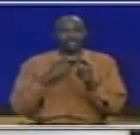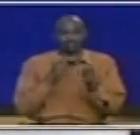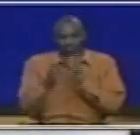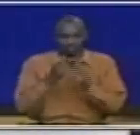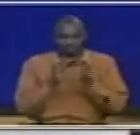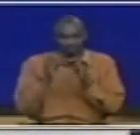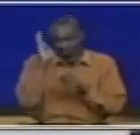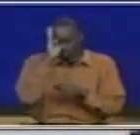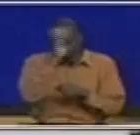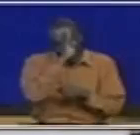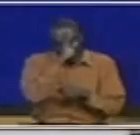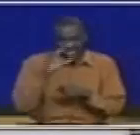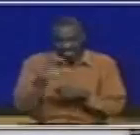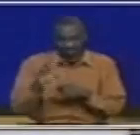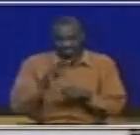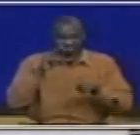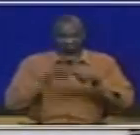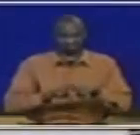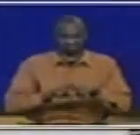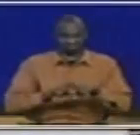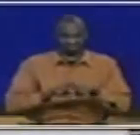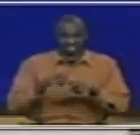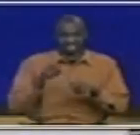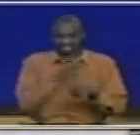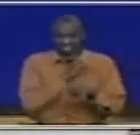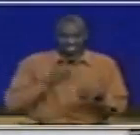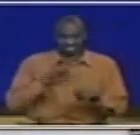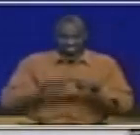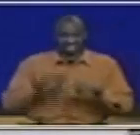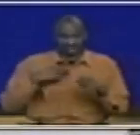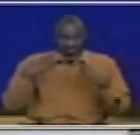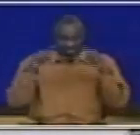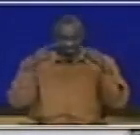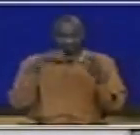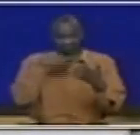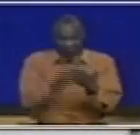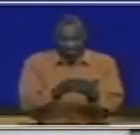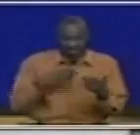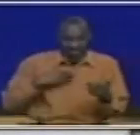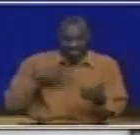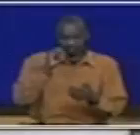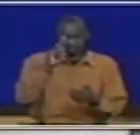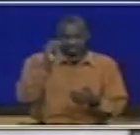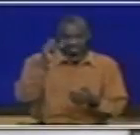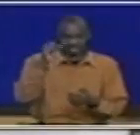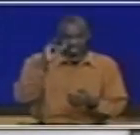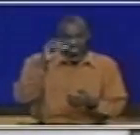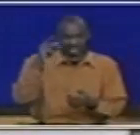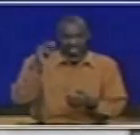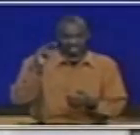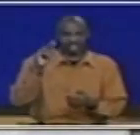County Senate seat. Wetangula was stripped of the position following a successful petition by Musikari Kombo. Patrick Amimo